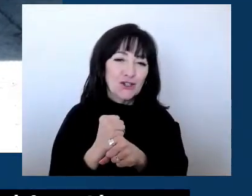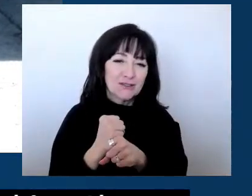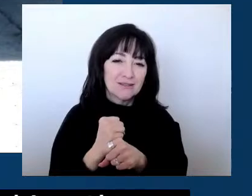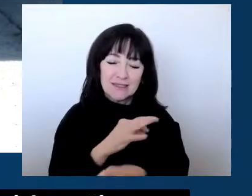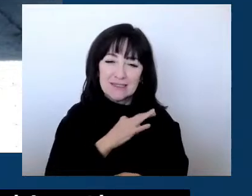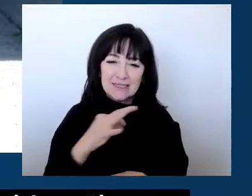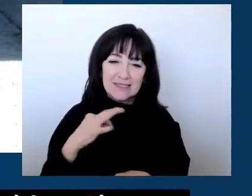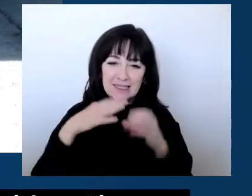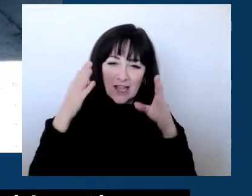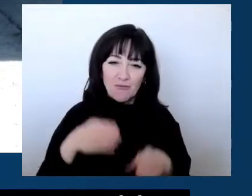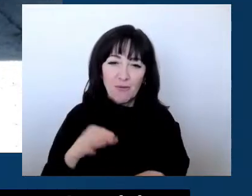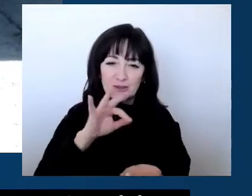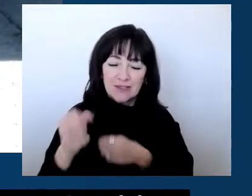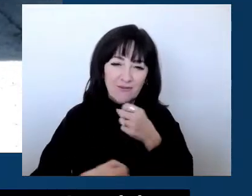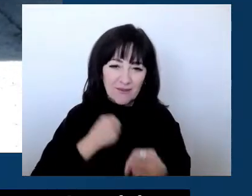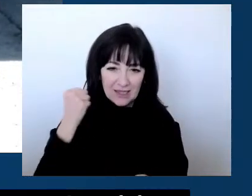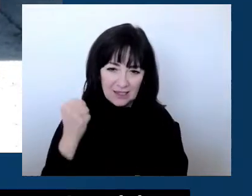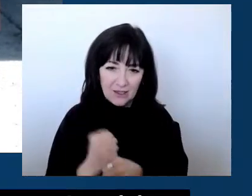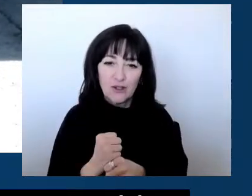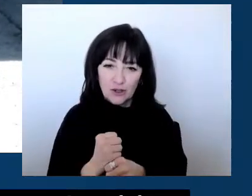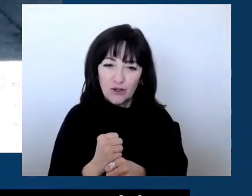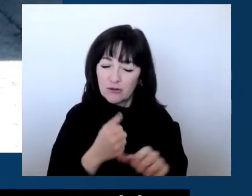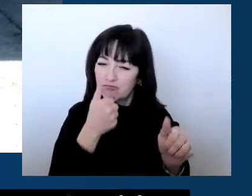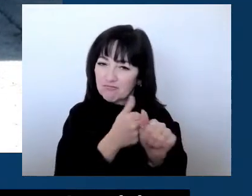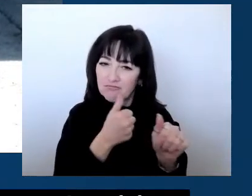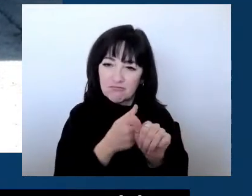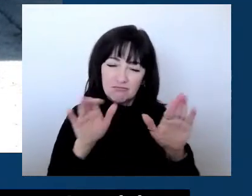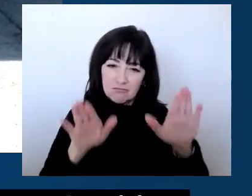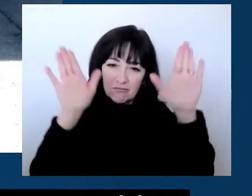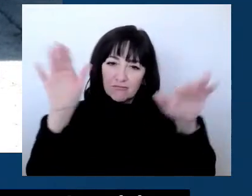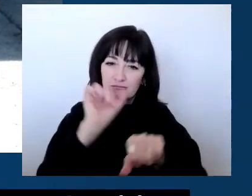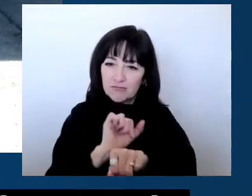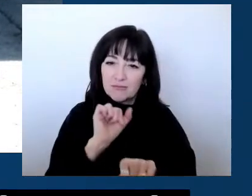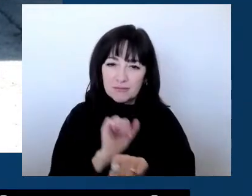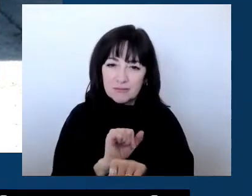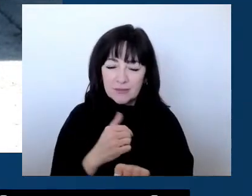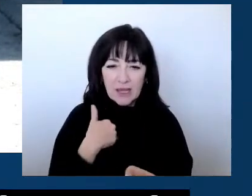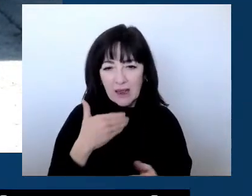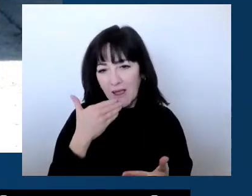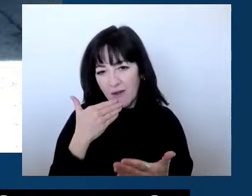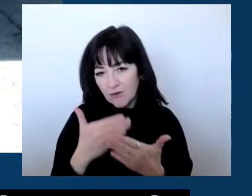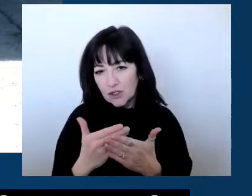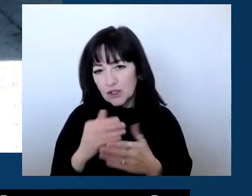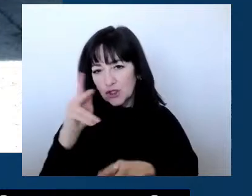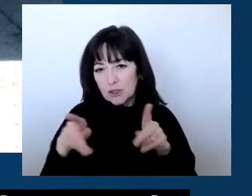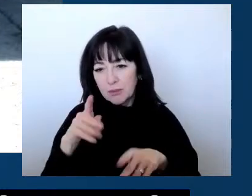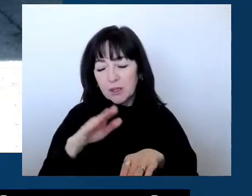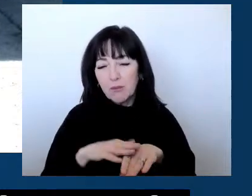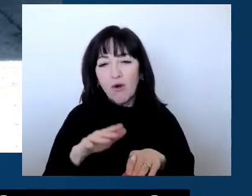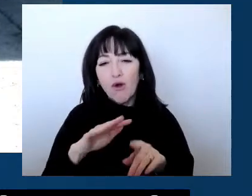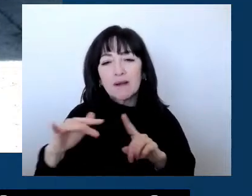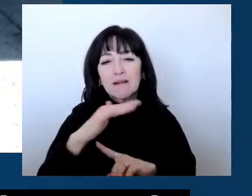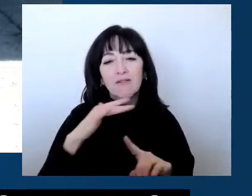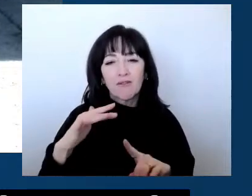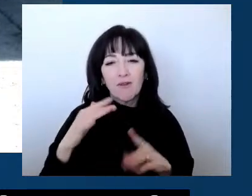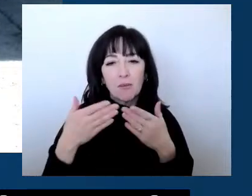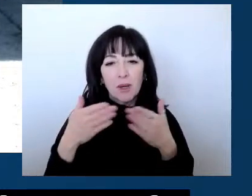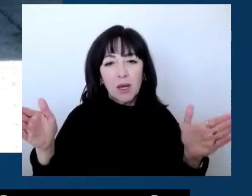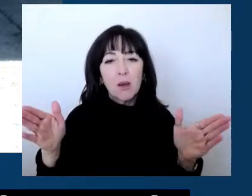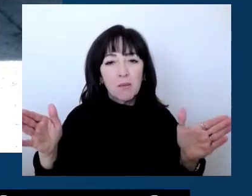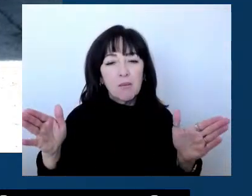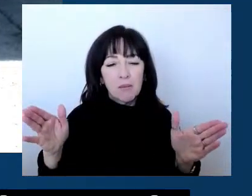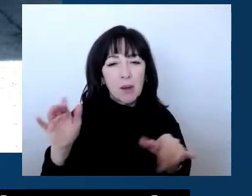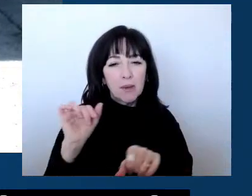Staff Person of the Year. She's great. We got a bunch of good people on the Environment and Public Works Committee. She's certainly one of them.